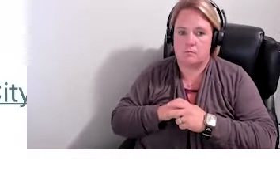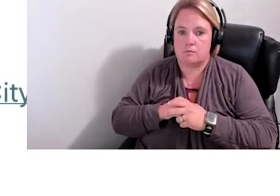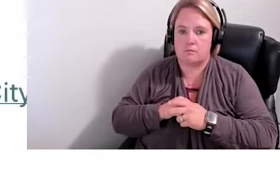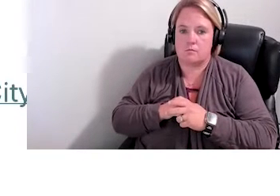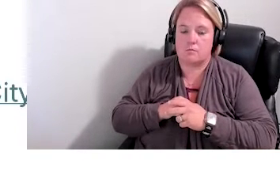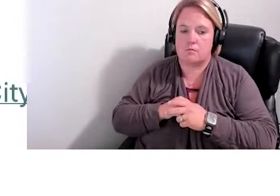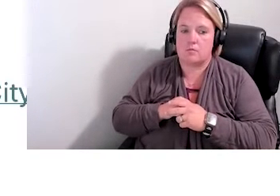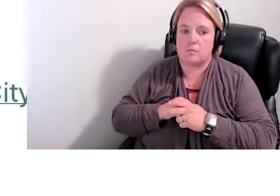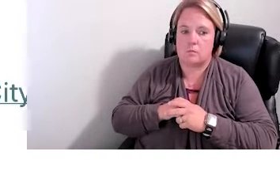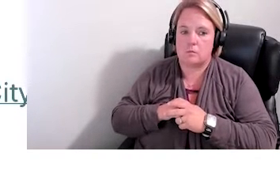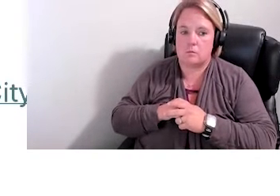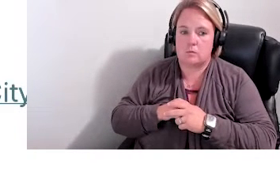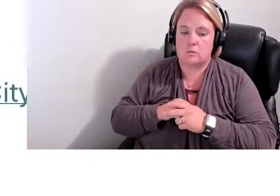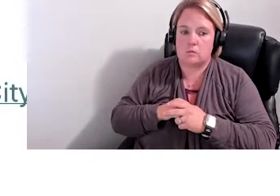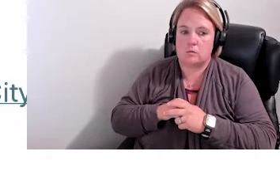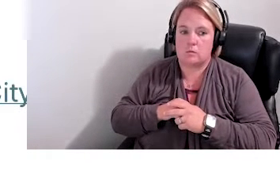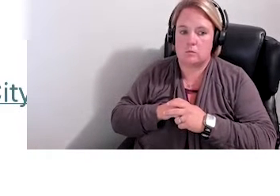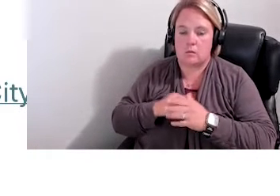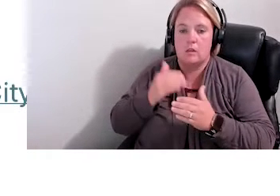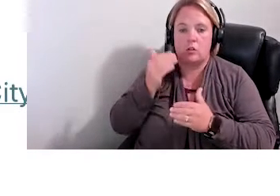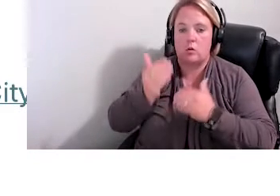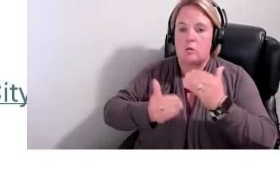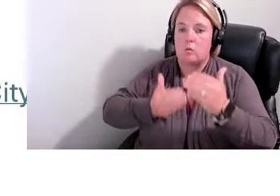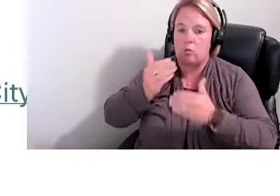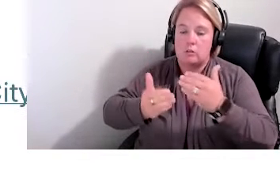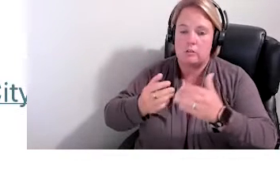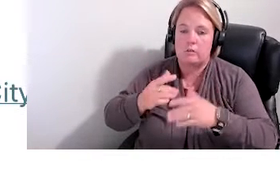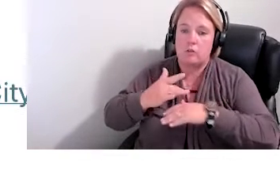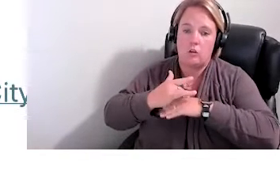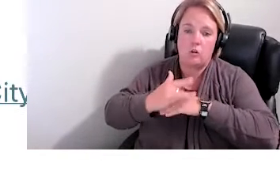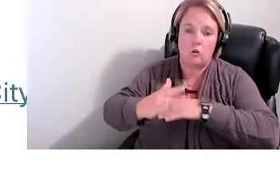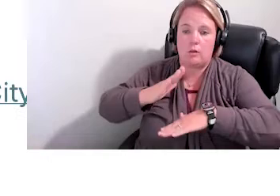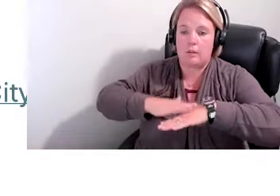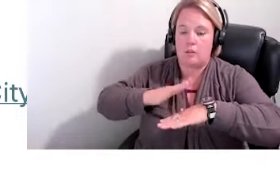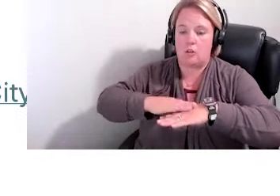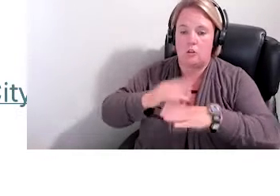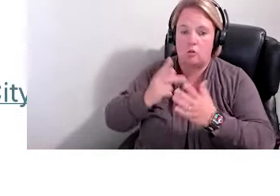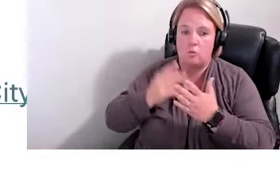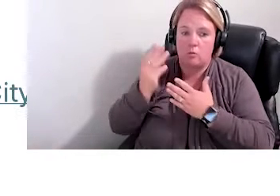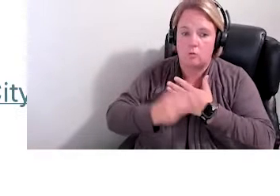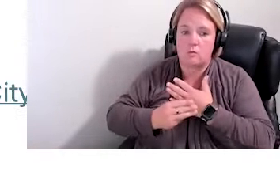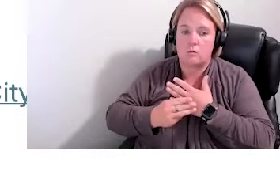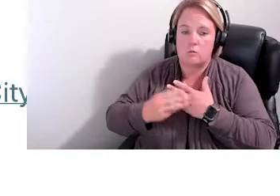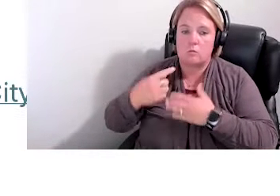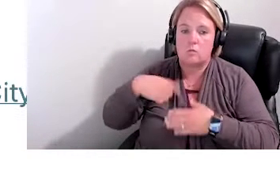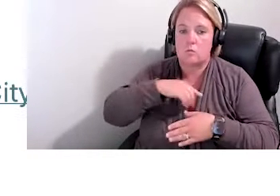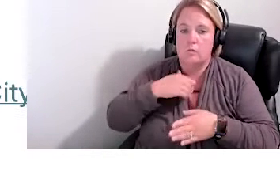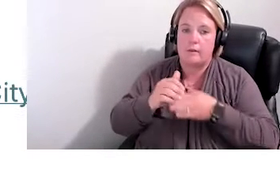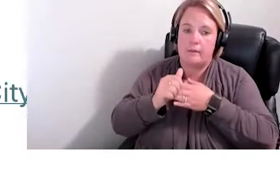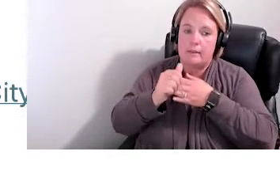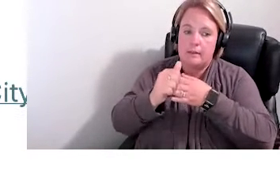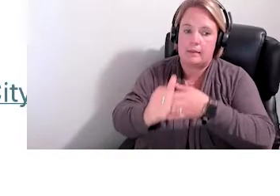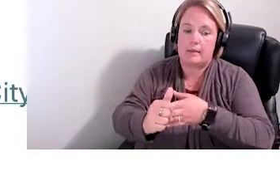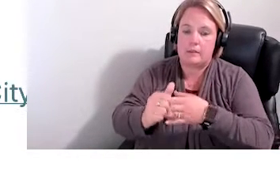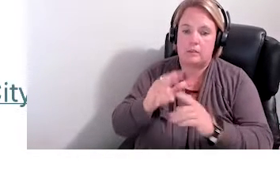So in the process of creating the Early Alert program, we have leads that are assigned